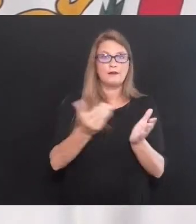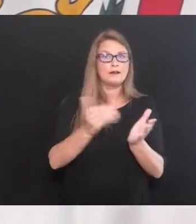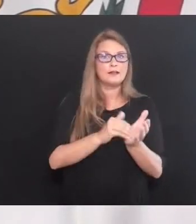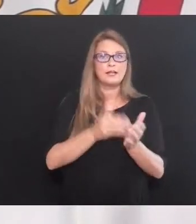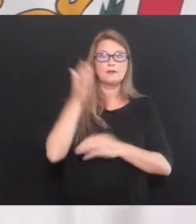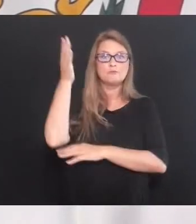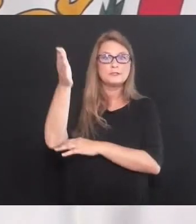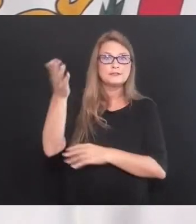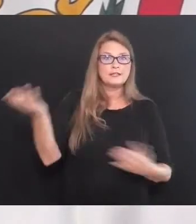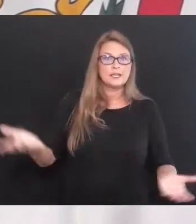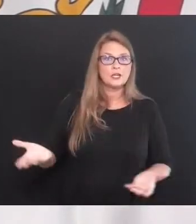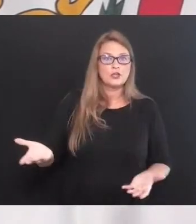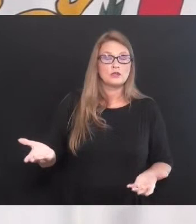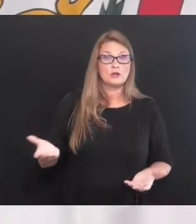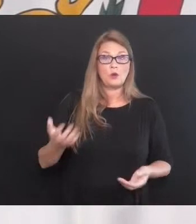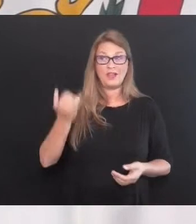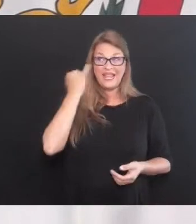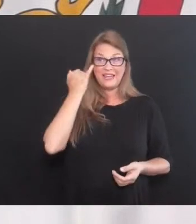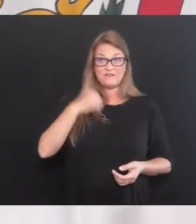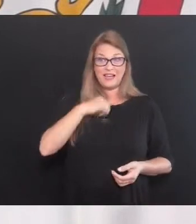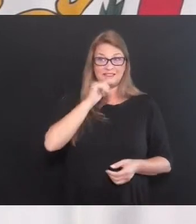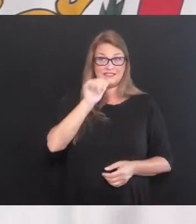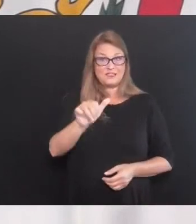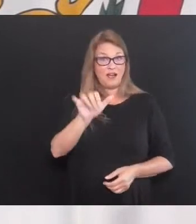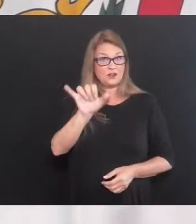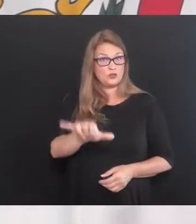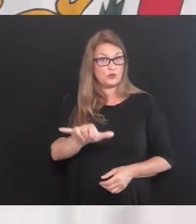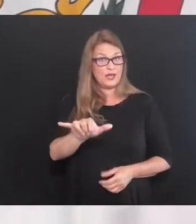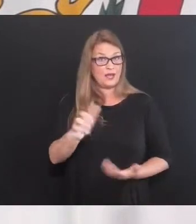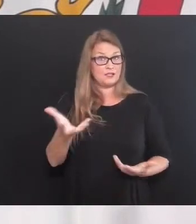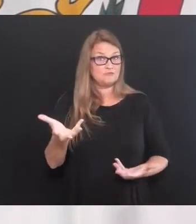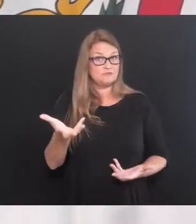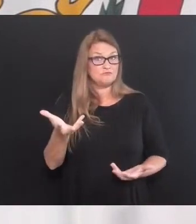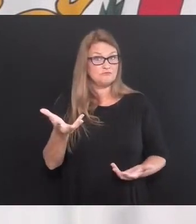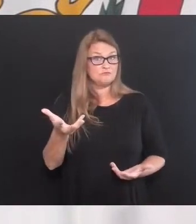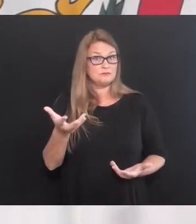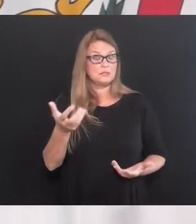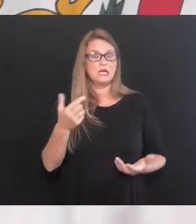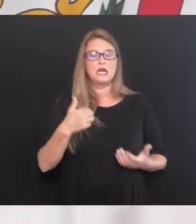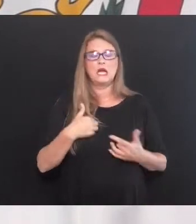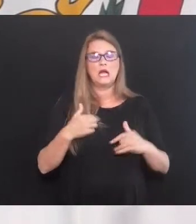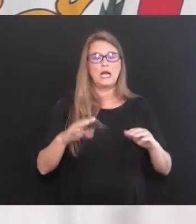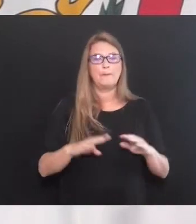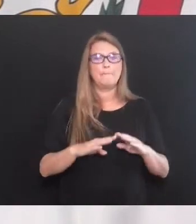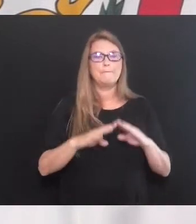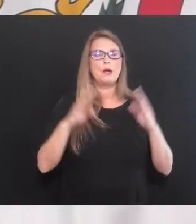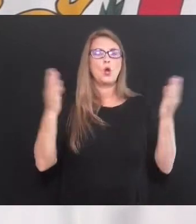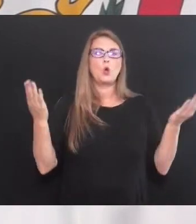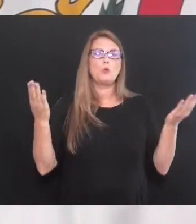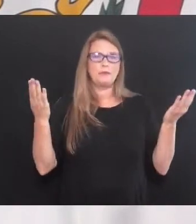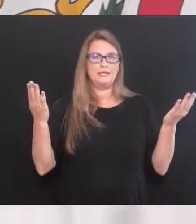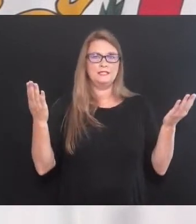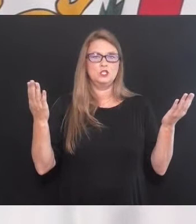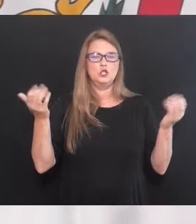if we hadn't have done that? What if we had done that? And I am open to any and